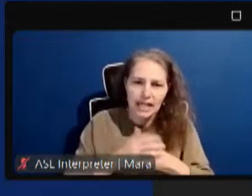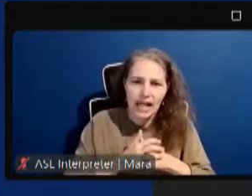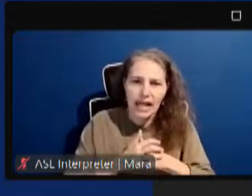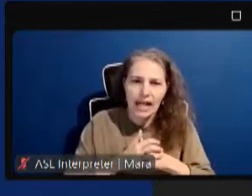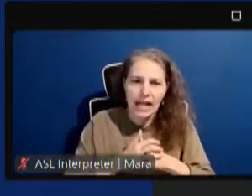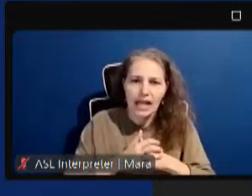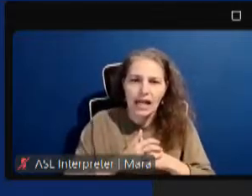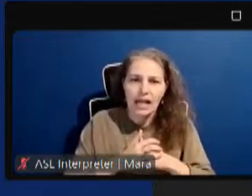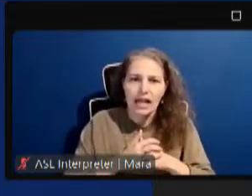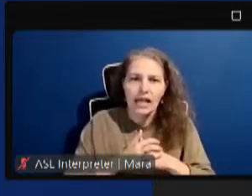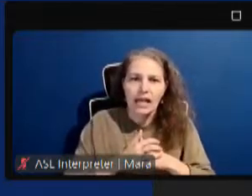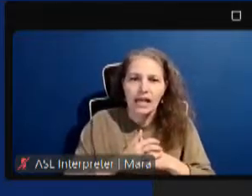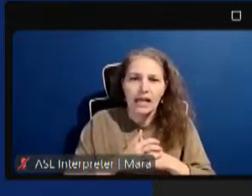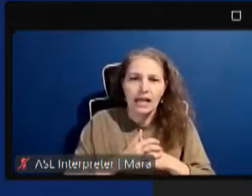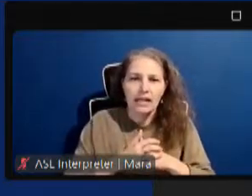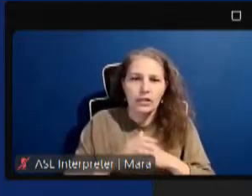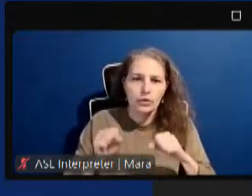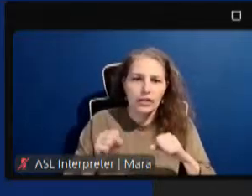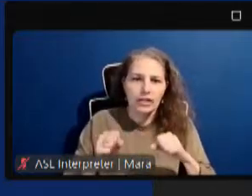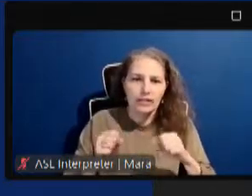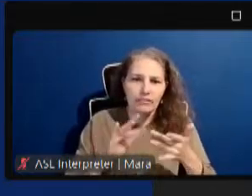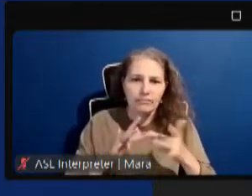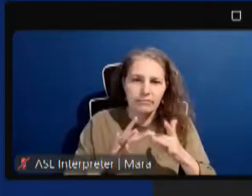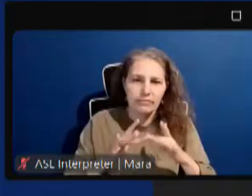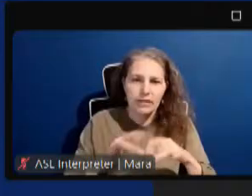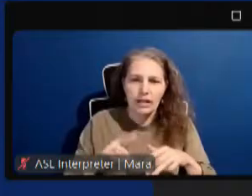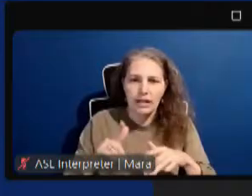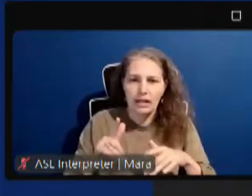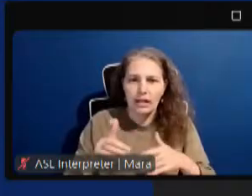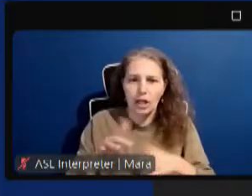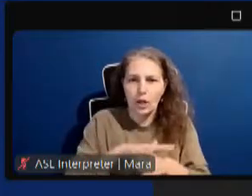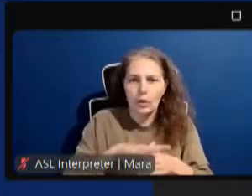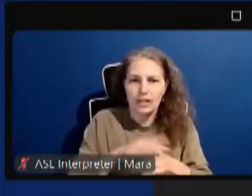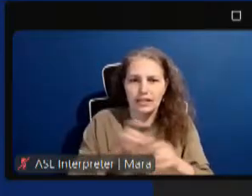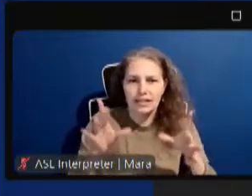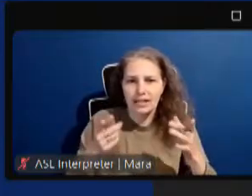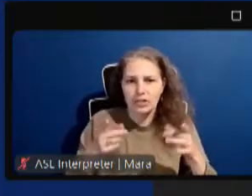recovery center or visit us online at